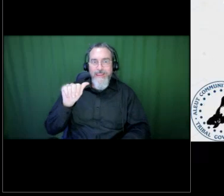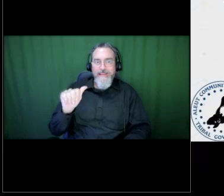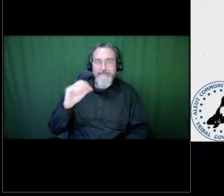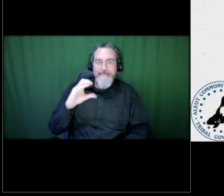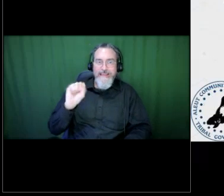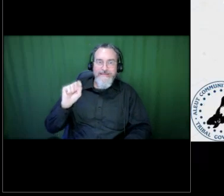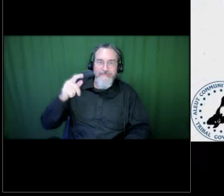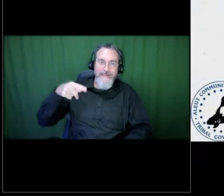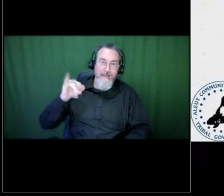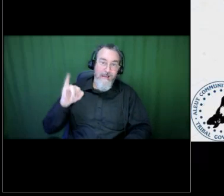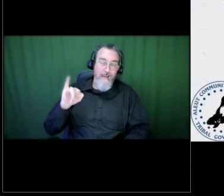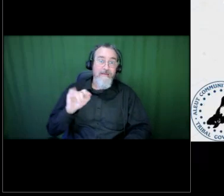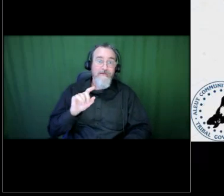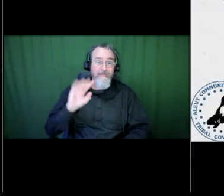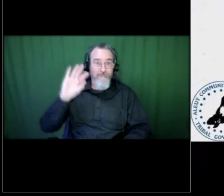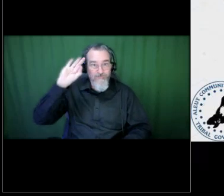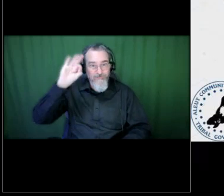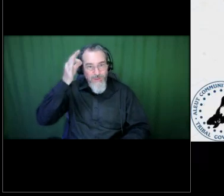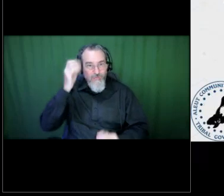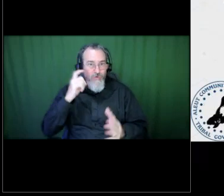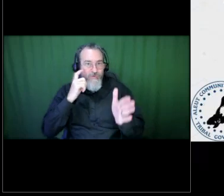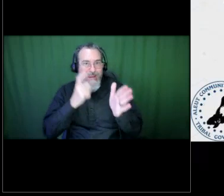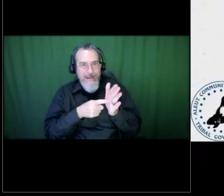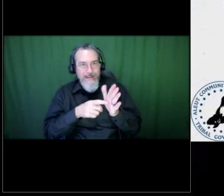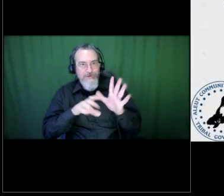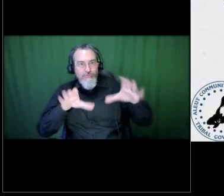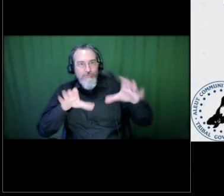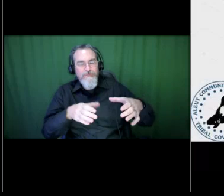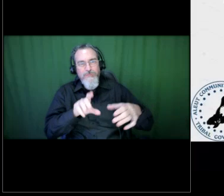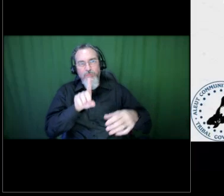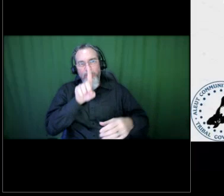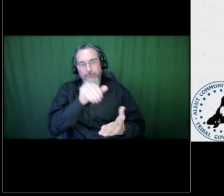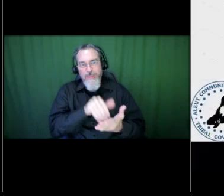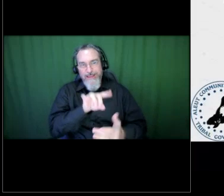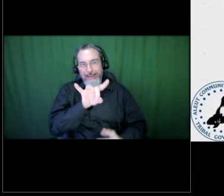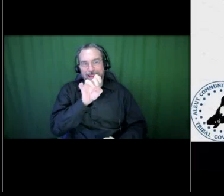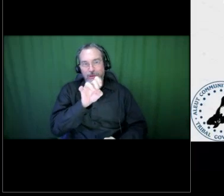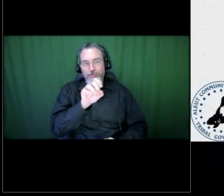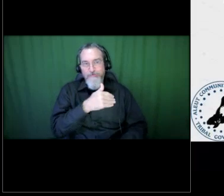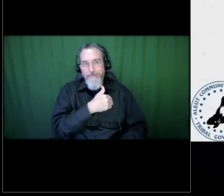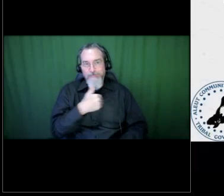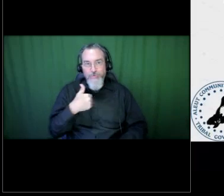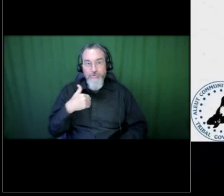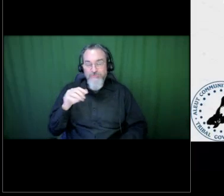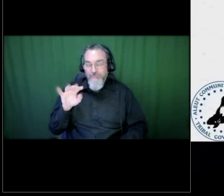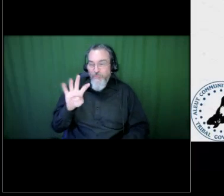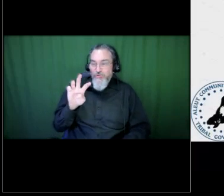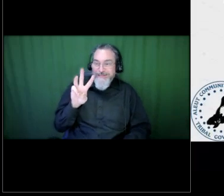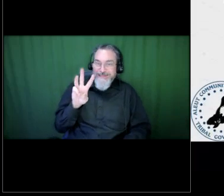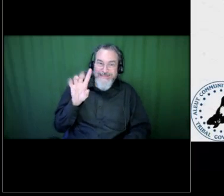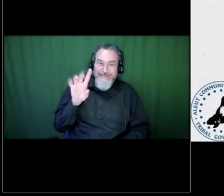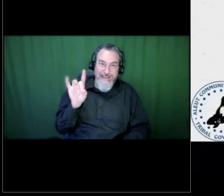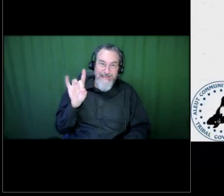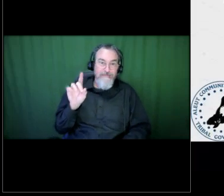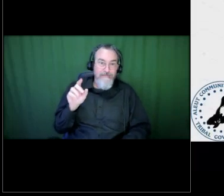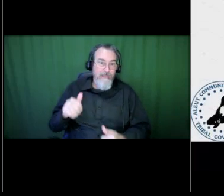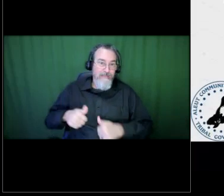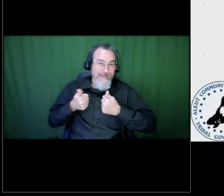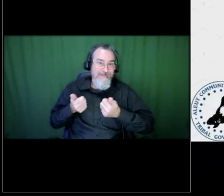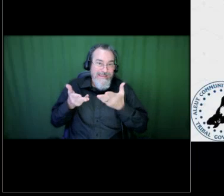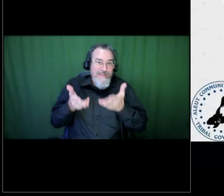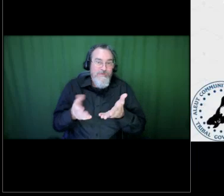recognized tribe with over 1,800 total members and roughly 468 members that reside primarily on St. Paul Island. While St. Paul